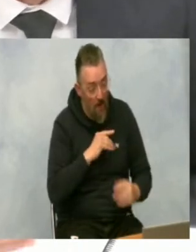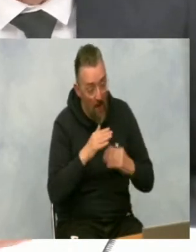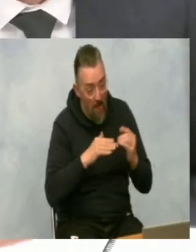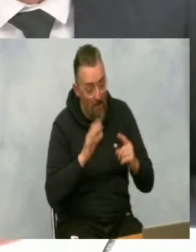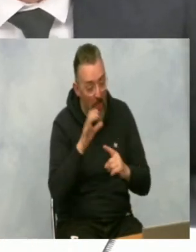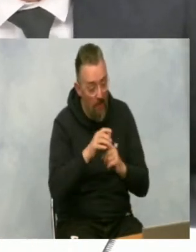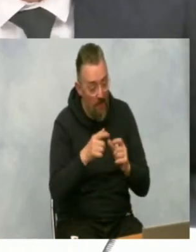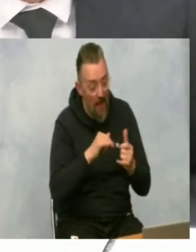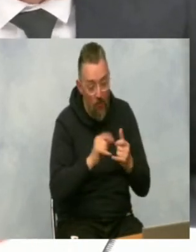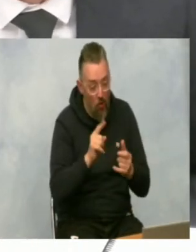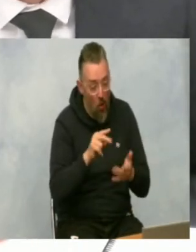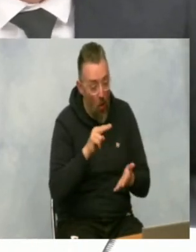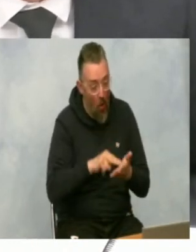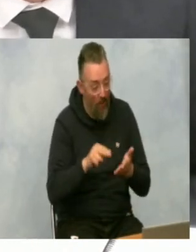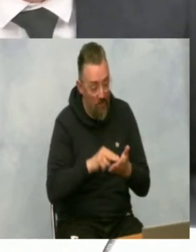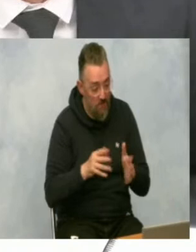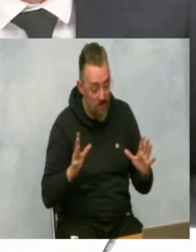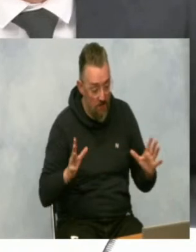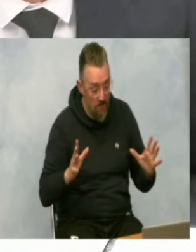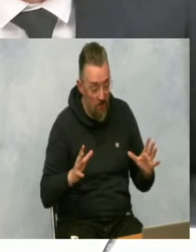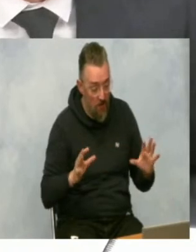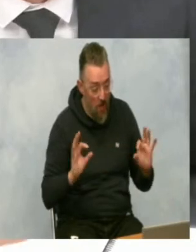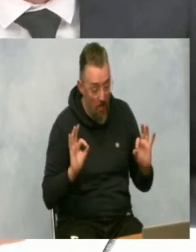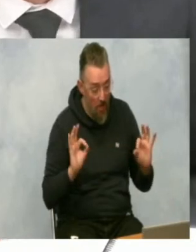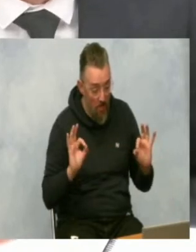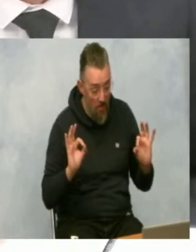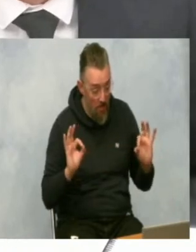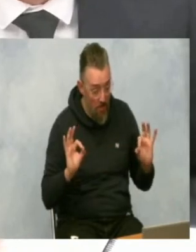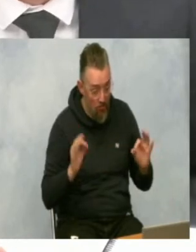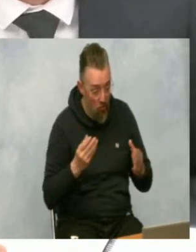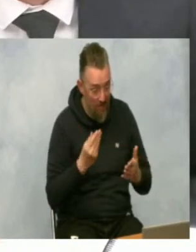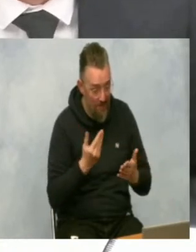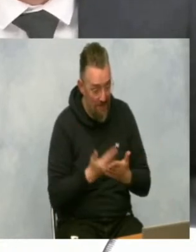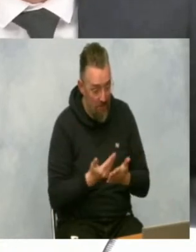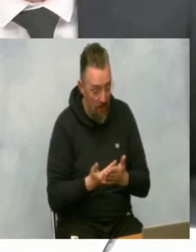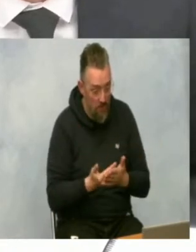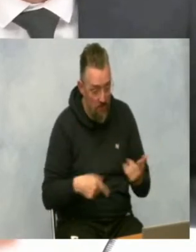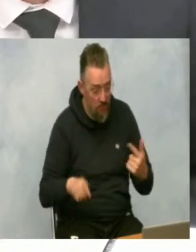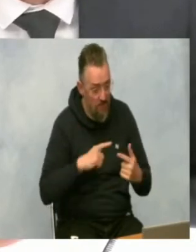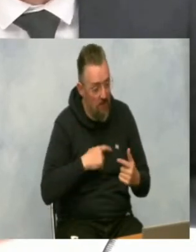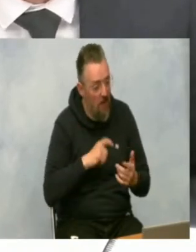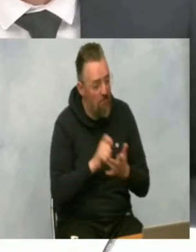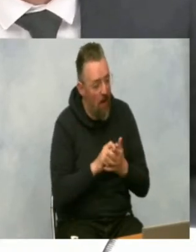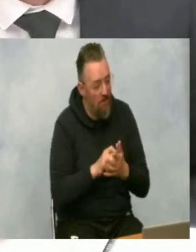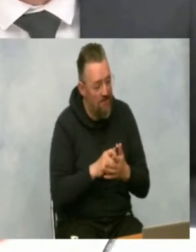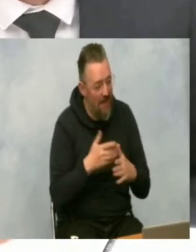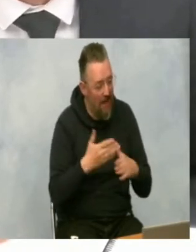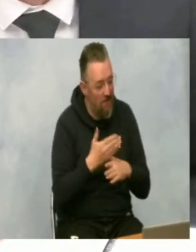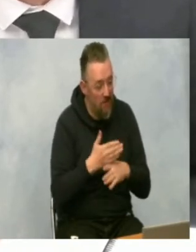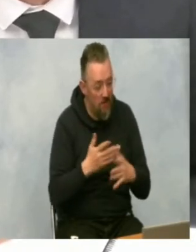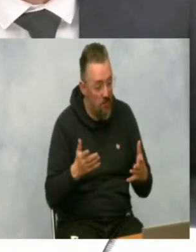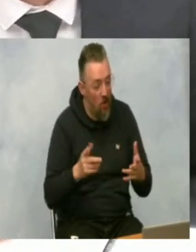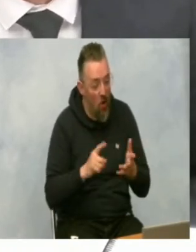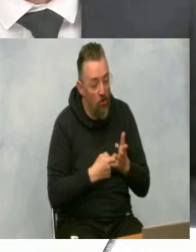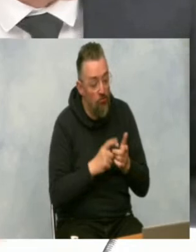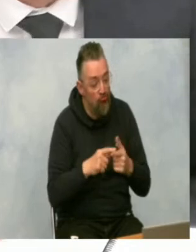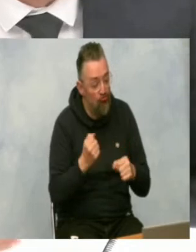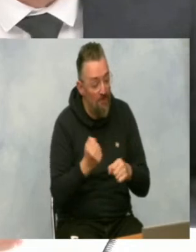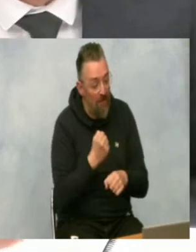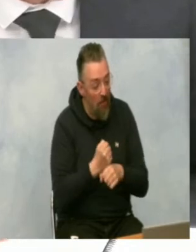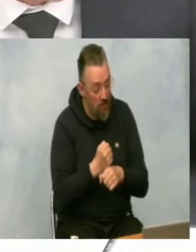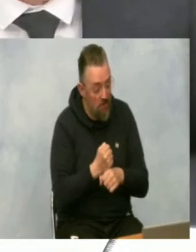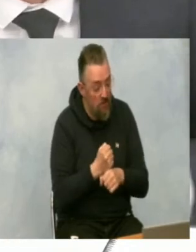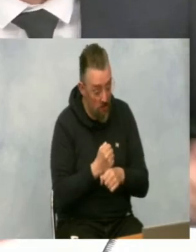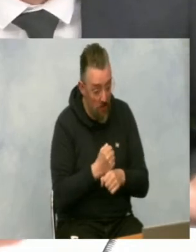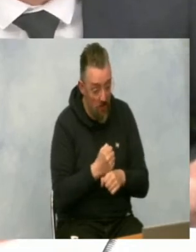an office, there is very little, if any, demand for it, as proven by the marketing exercise. And similarly, as a redevelopment opportunity, because of the development